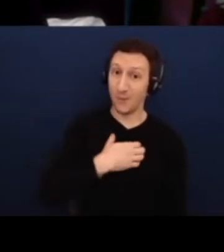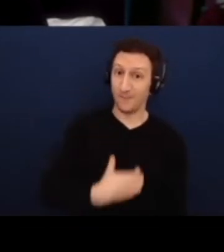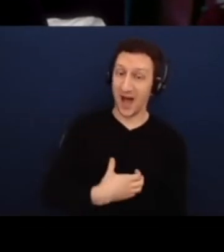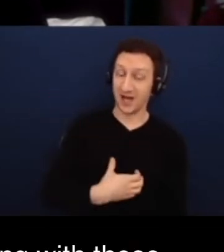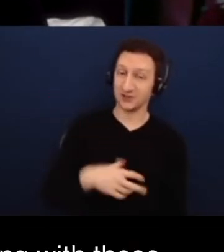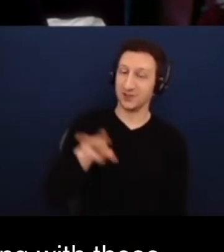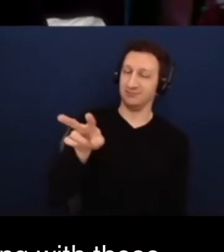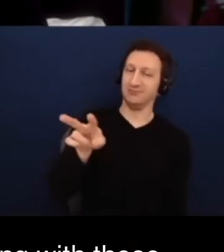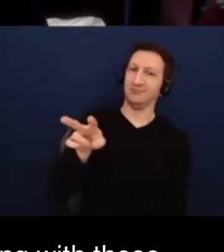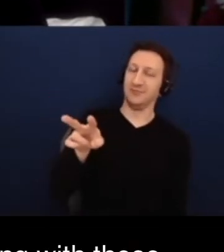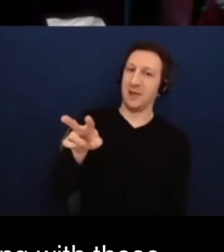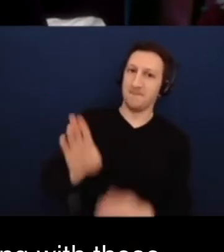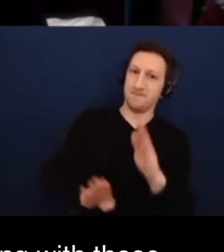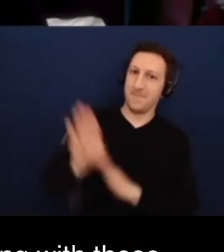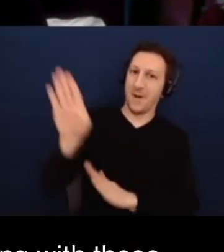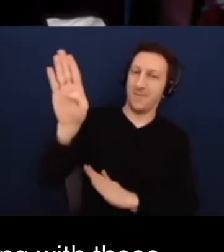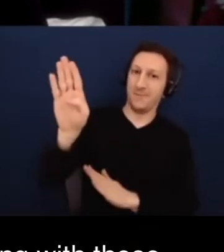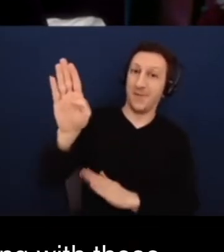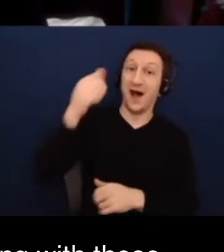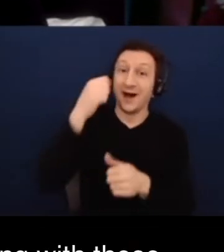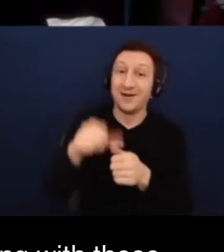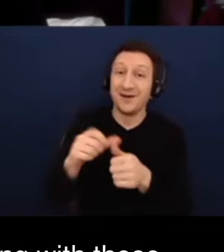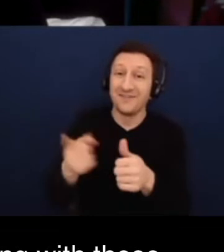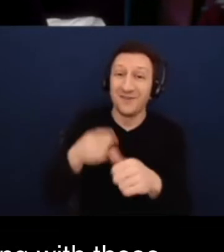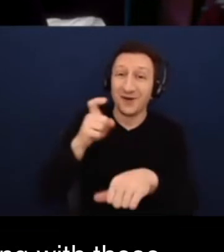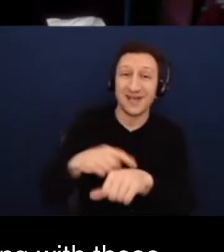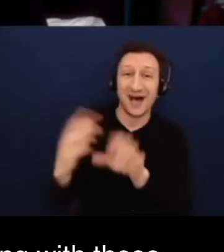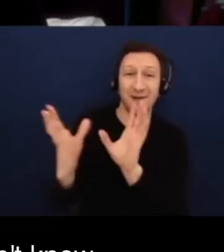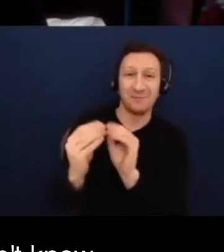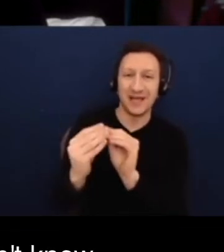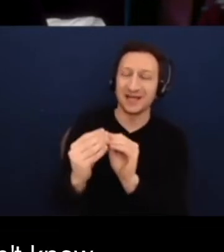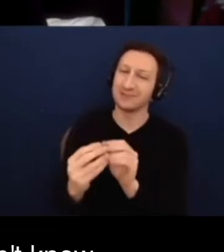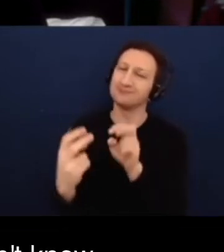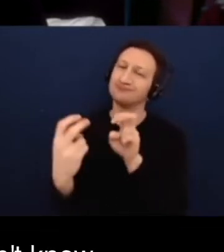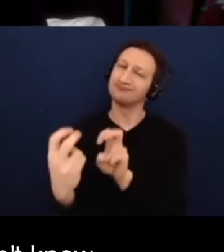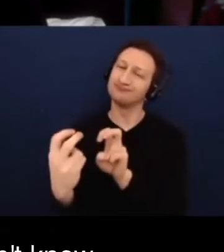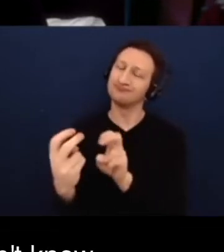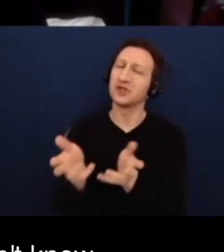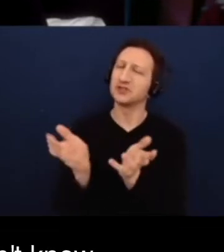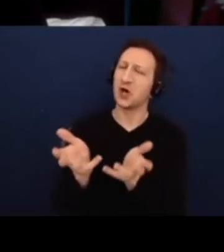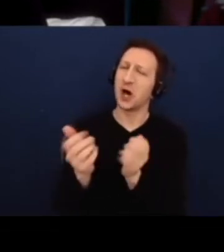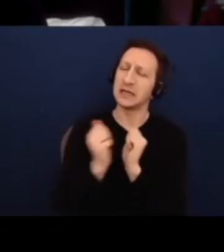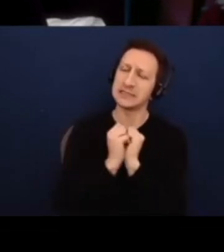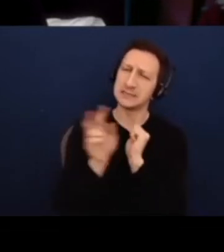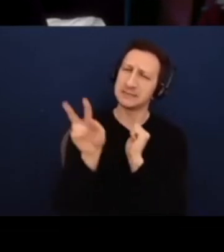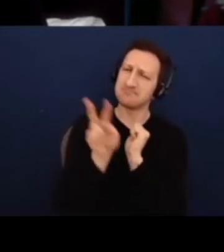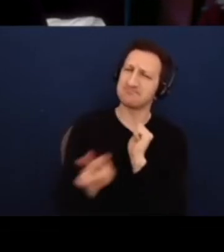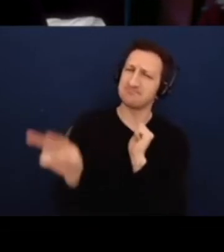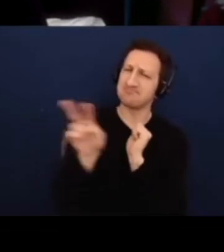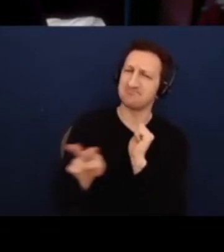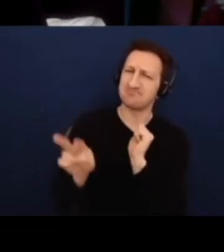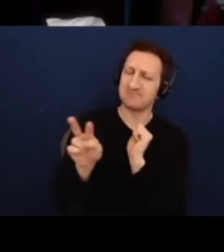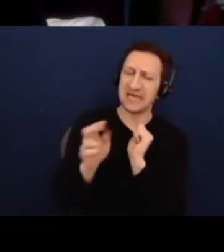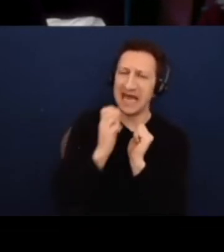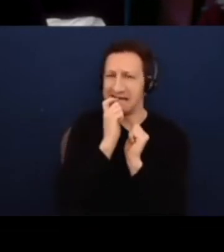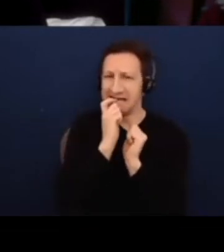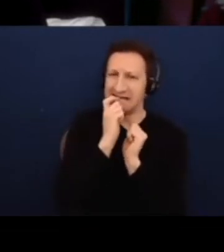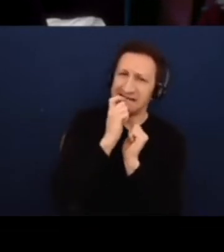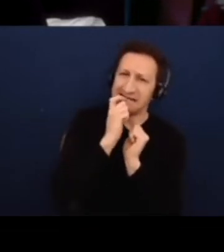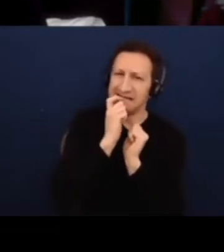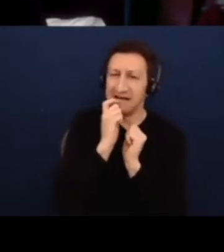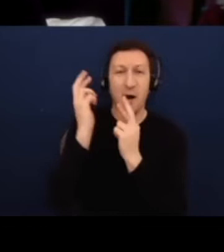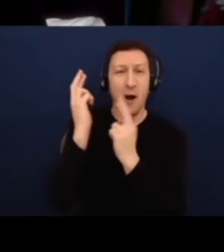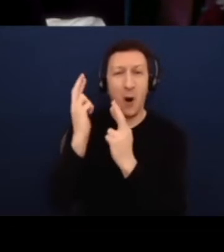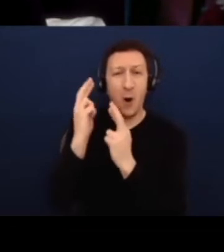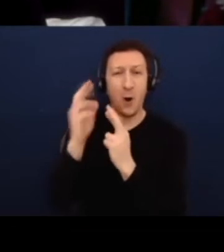met. And I remember being with these gentlemen, talking to them. I thought, I don't know if this is something they're going to want to do, but maybe if I'm lucky, one day